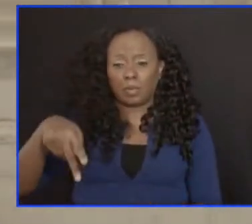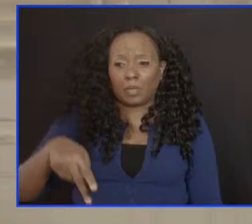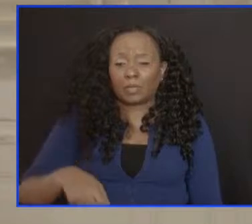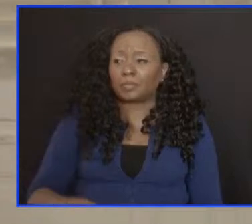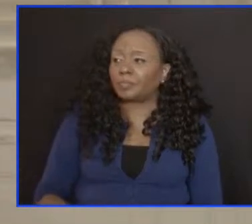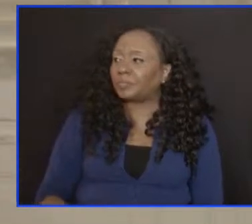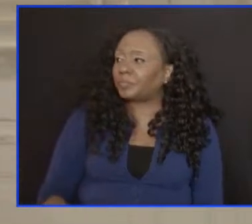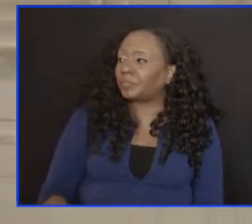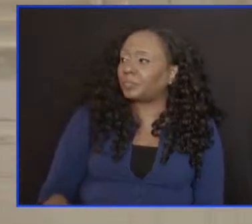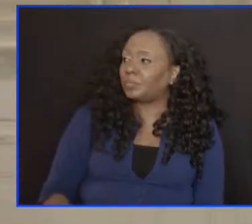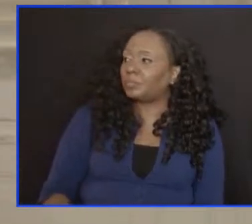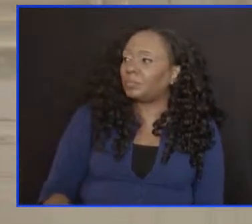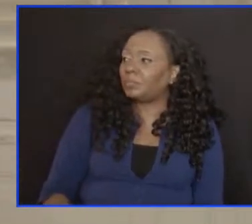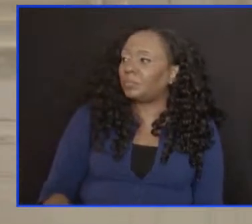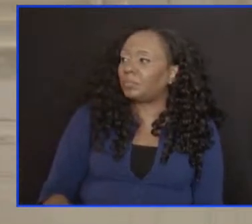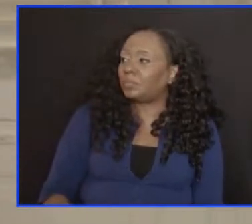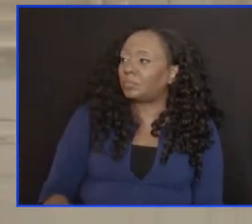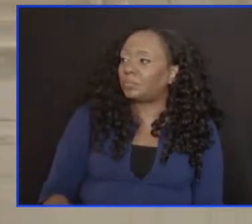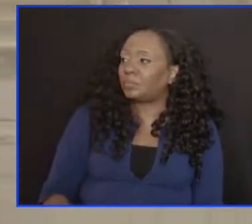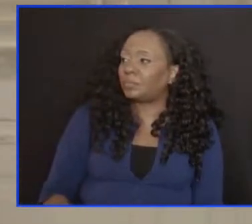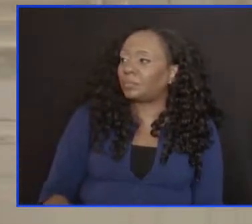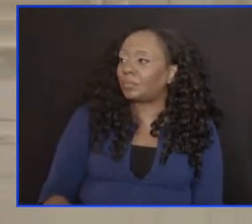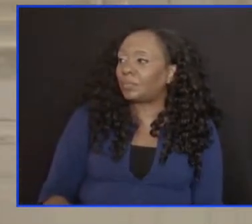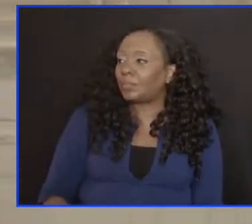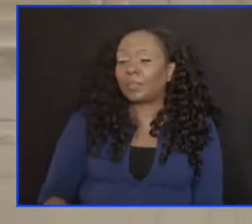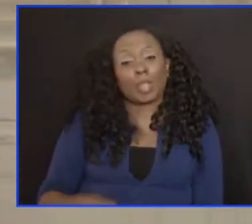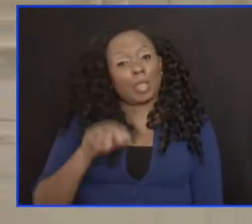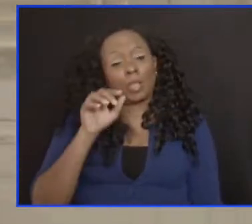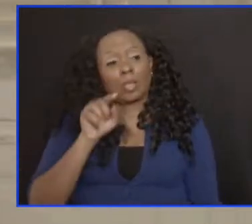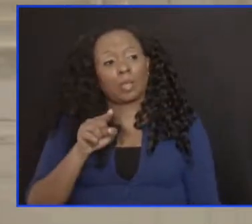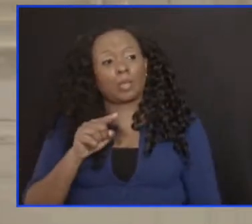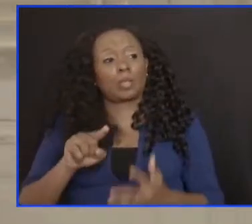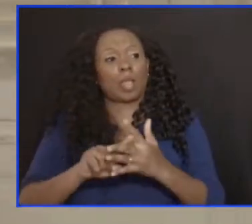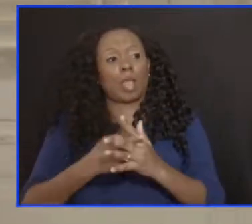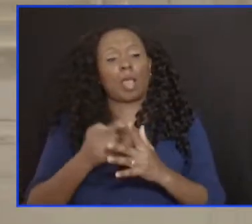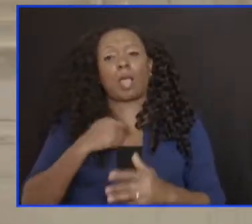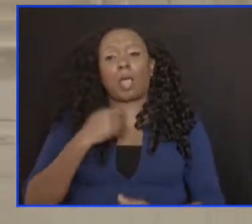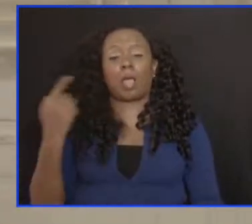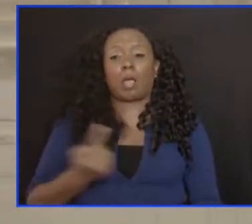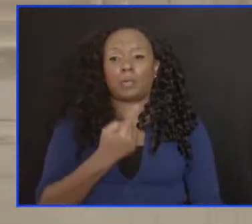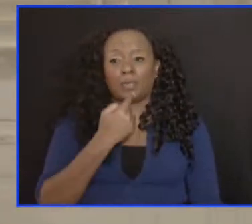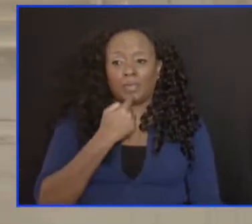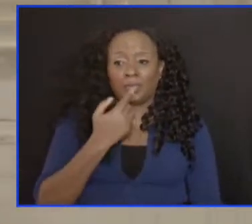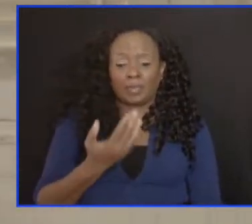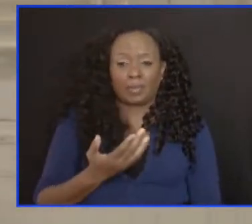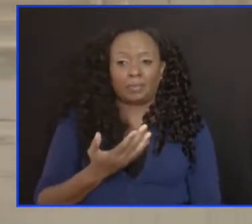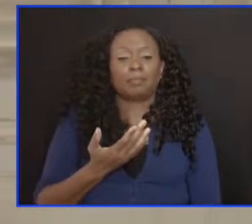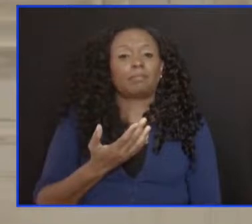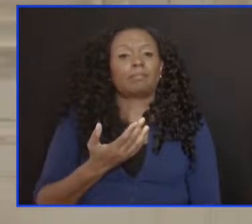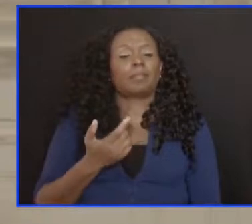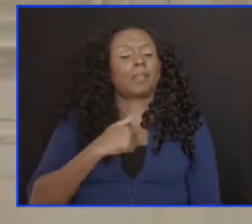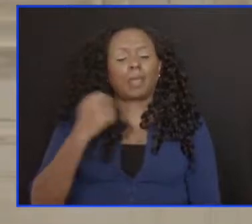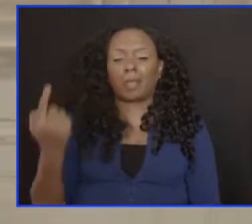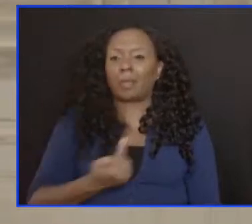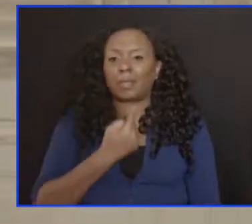Okay, Marlon, answer. You started with a premise, right? But I always say this. I always say this to every